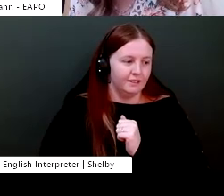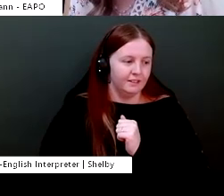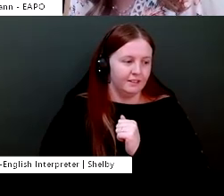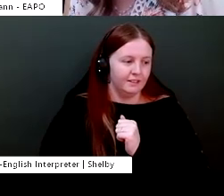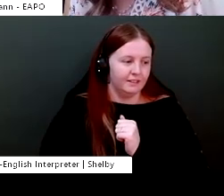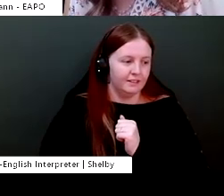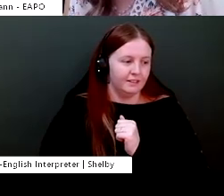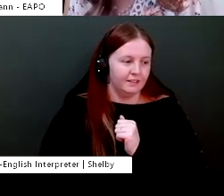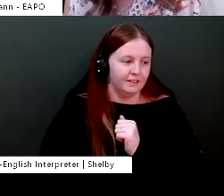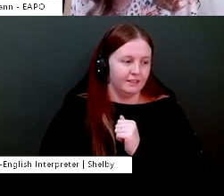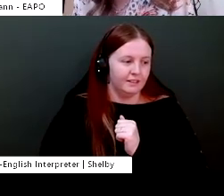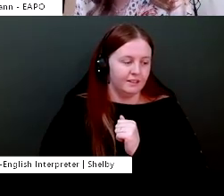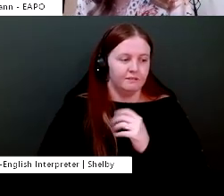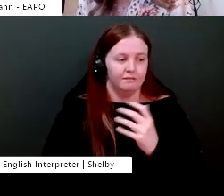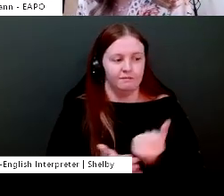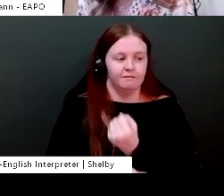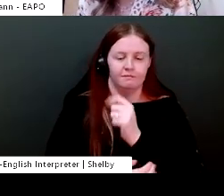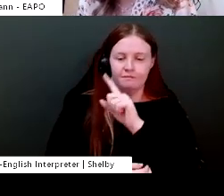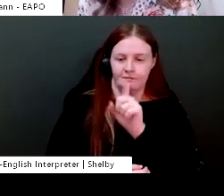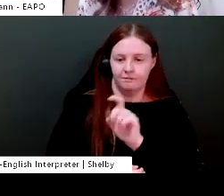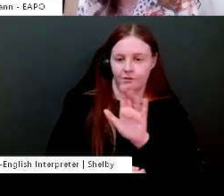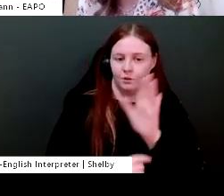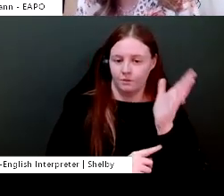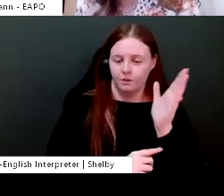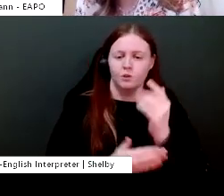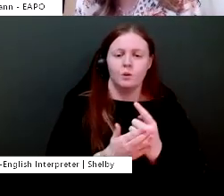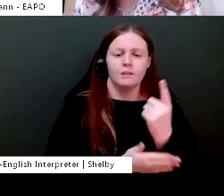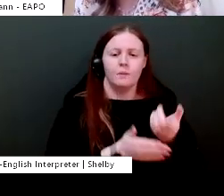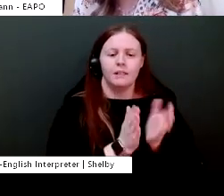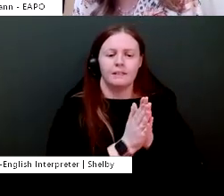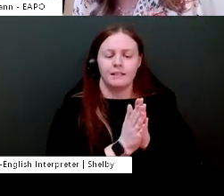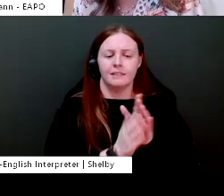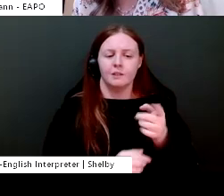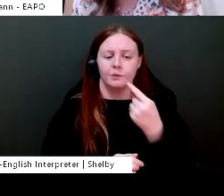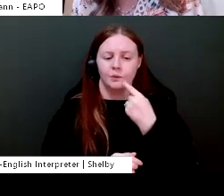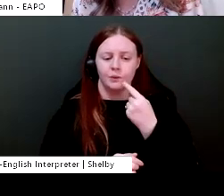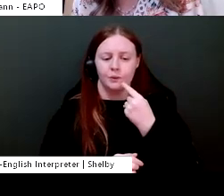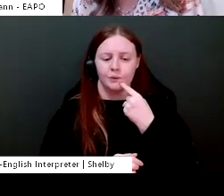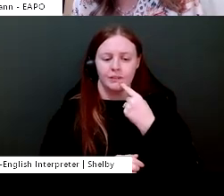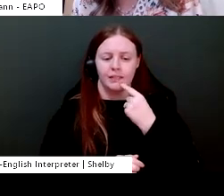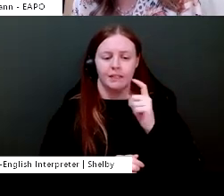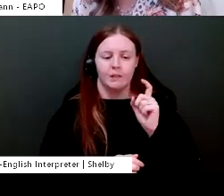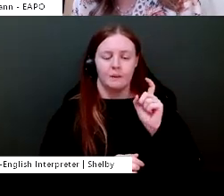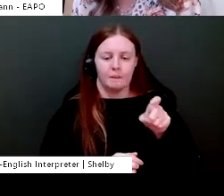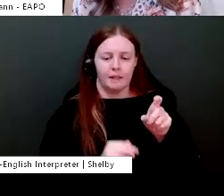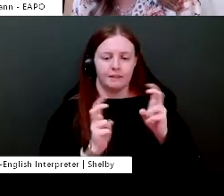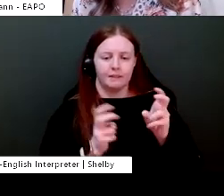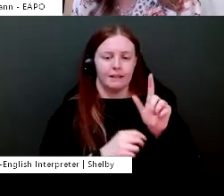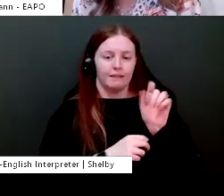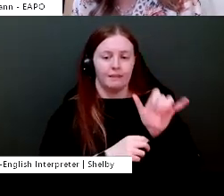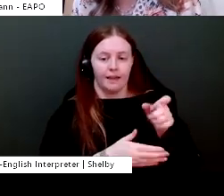of deal with your presentation first. So someone is asking, when you say that you must lay a charge, if there